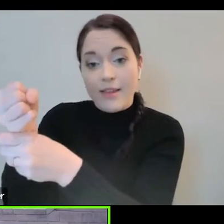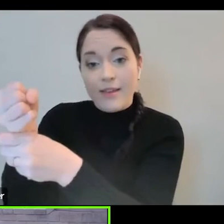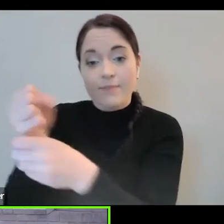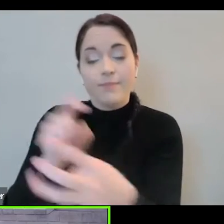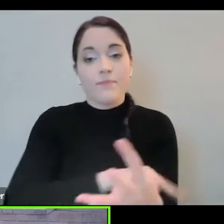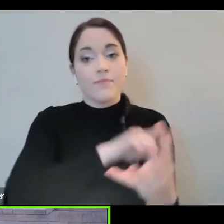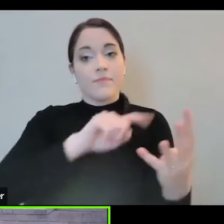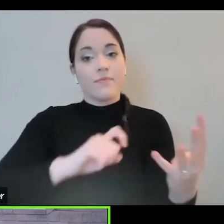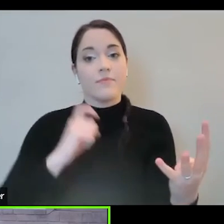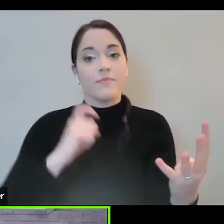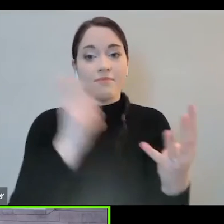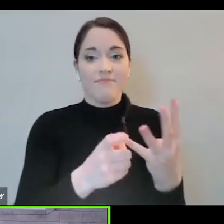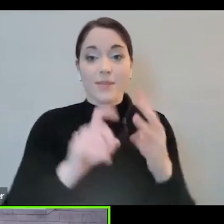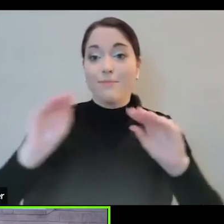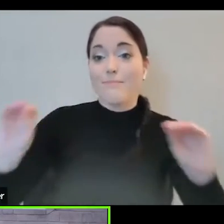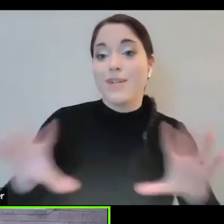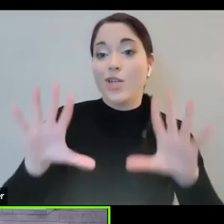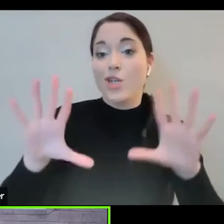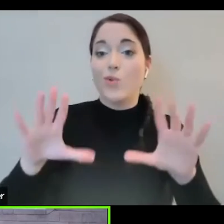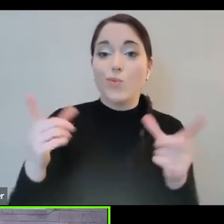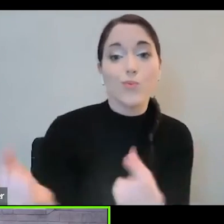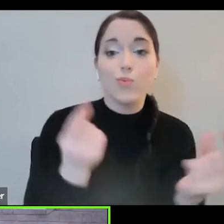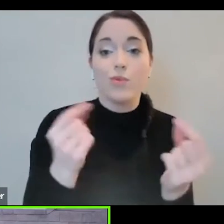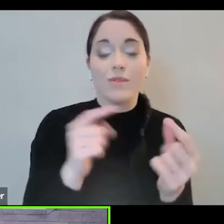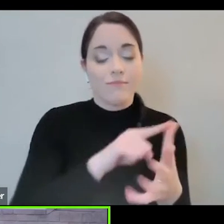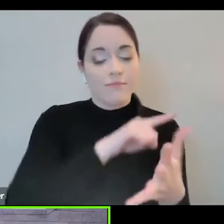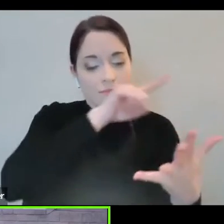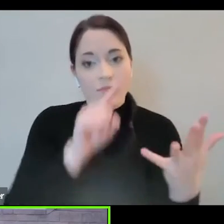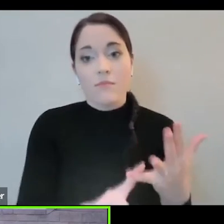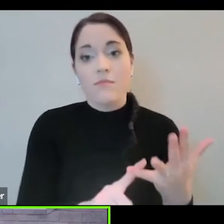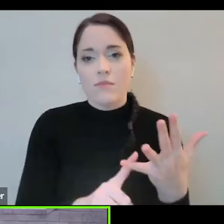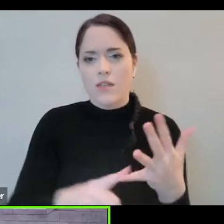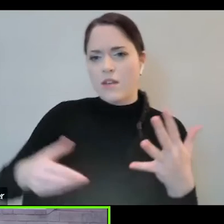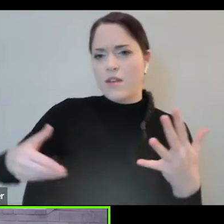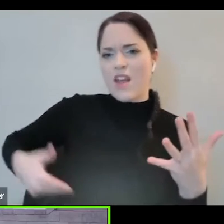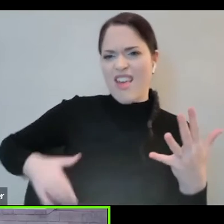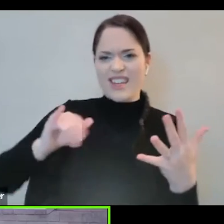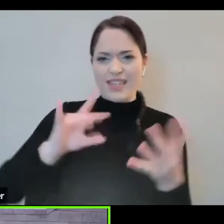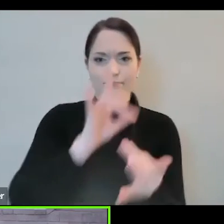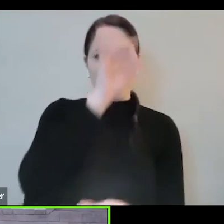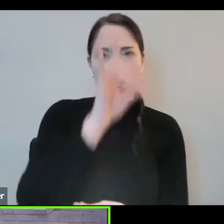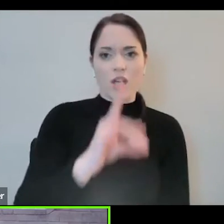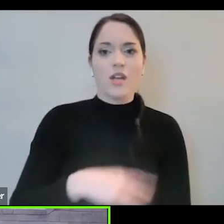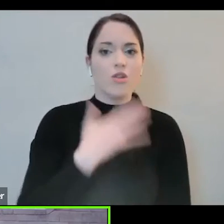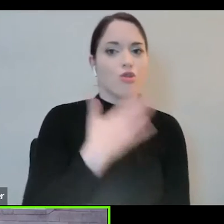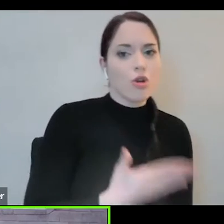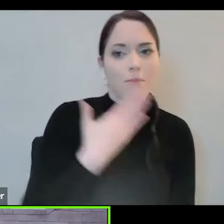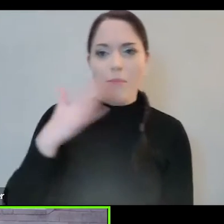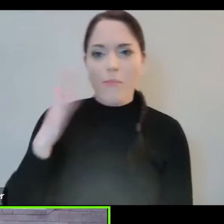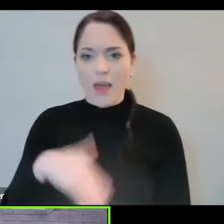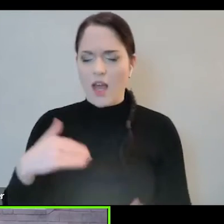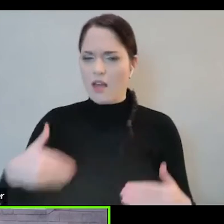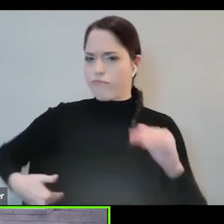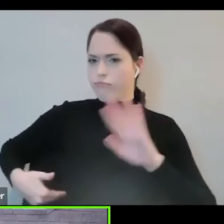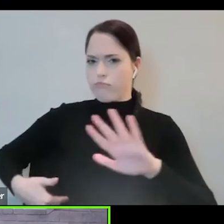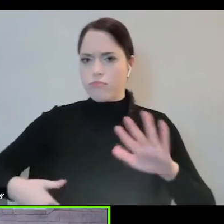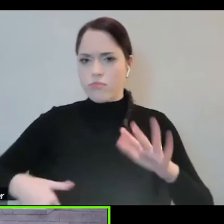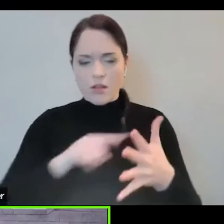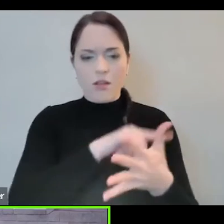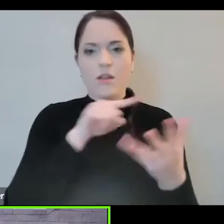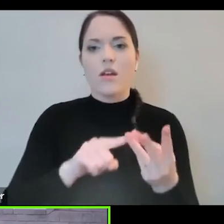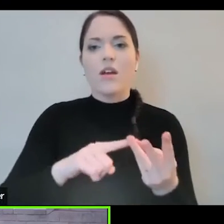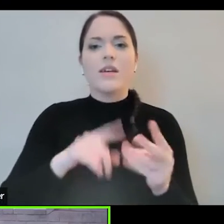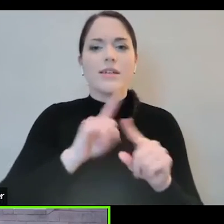to another miracles, to another the discernment of spirits, to another various kinds of